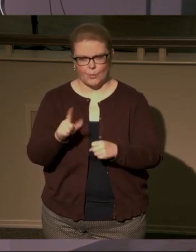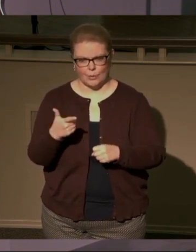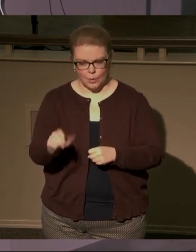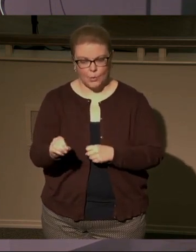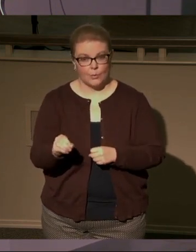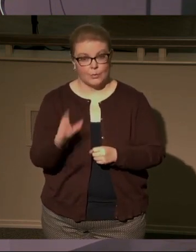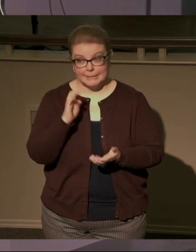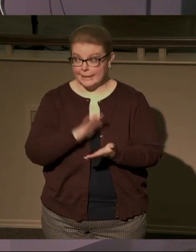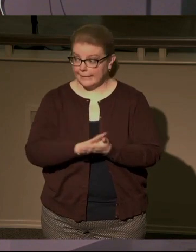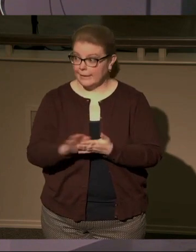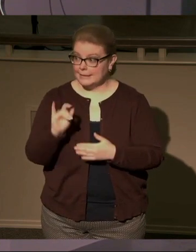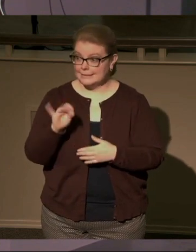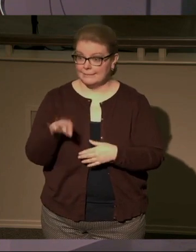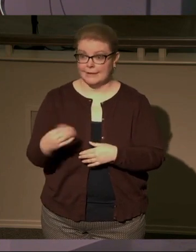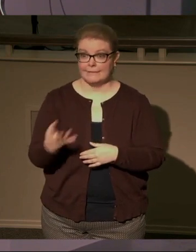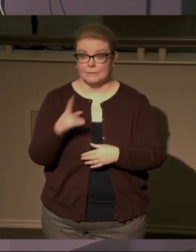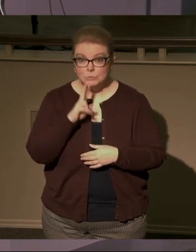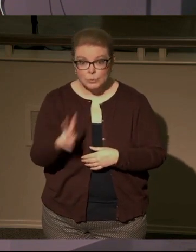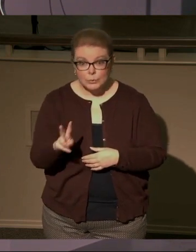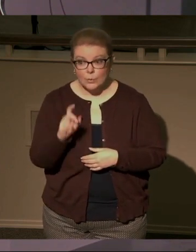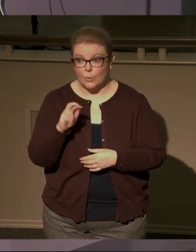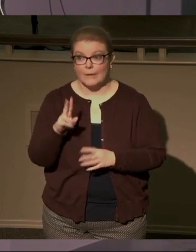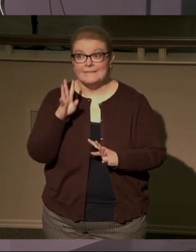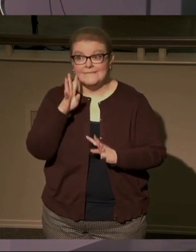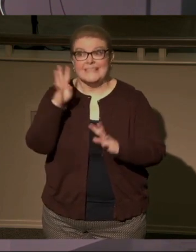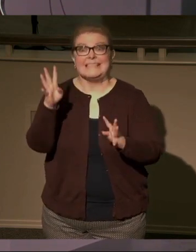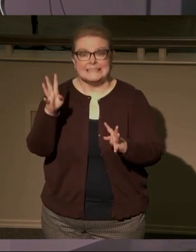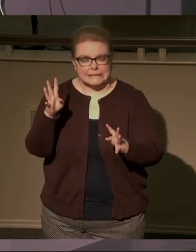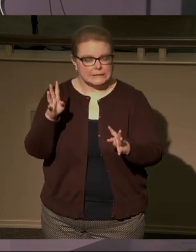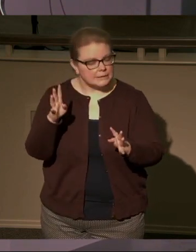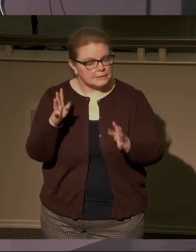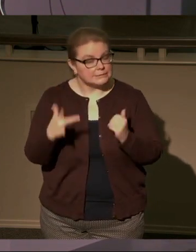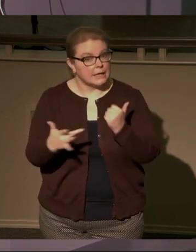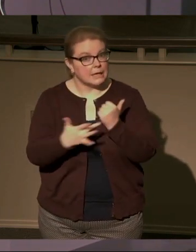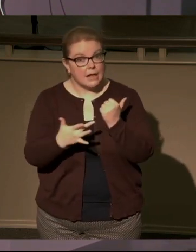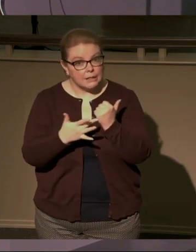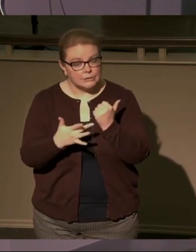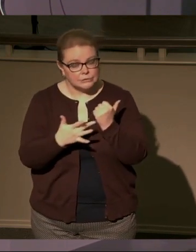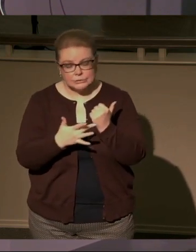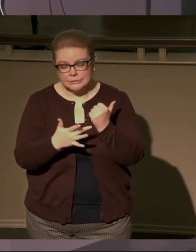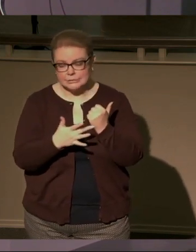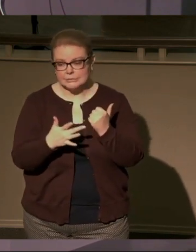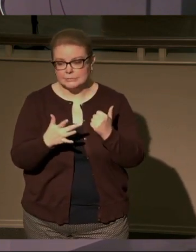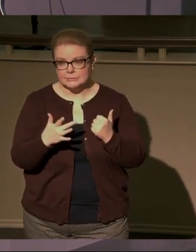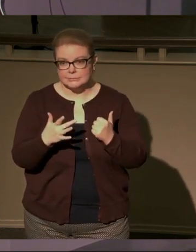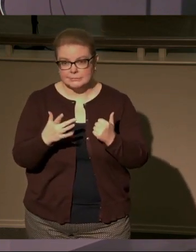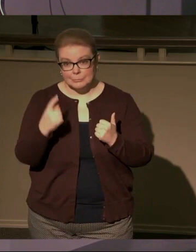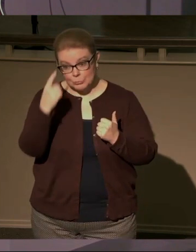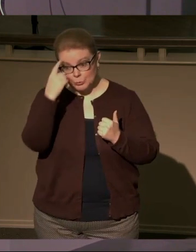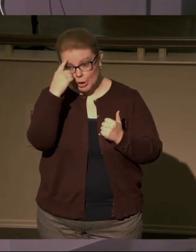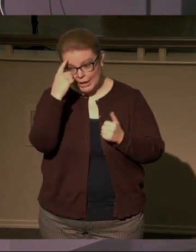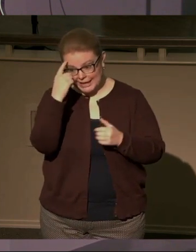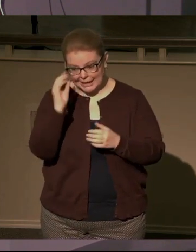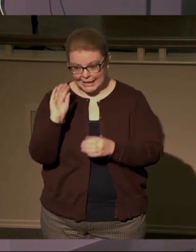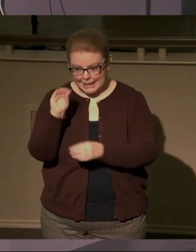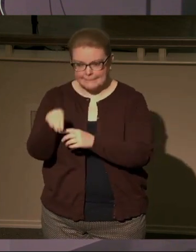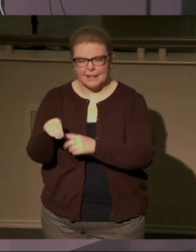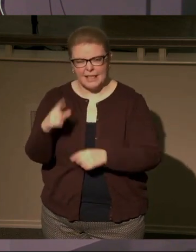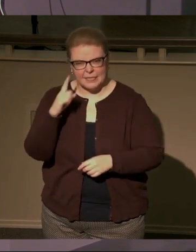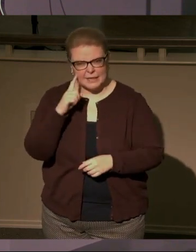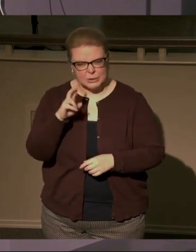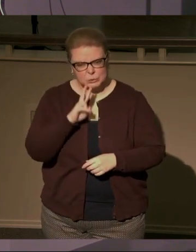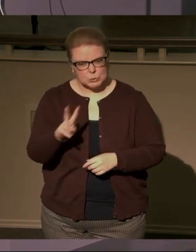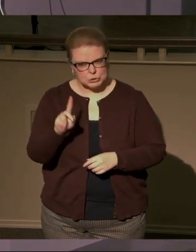gave two-year-olds, or if they invented, so there's some technology out there that's like brain implants. I'm thinking two-year-olds should